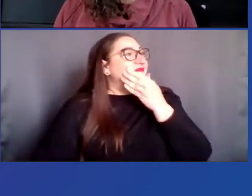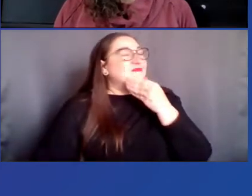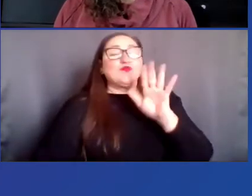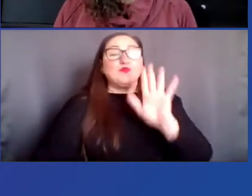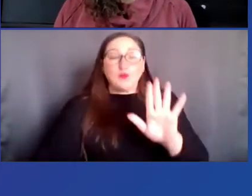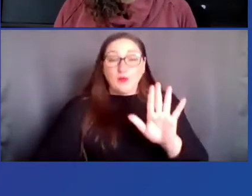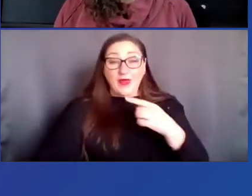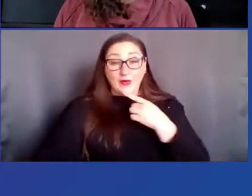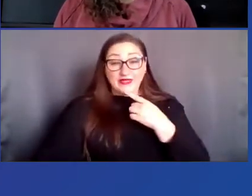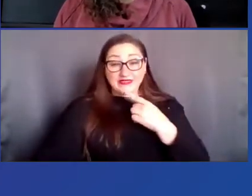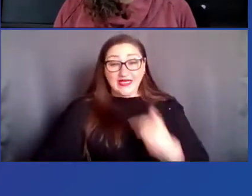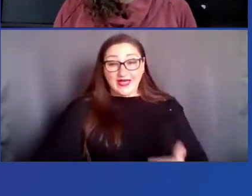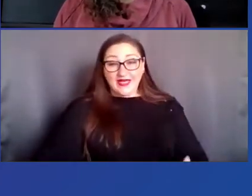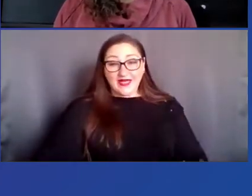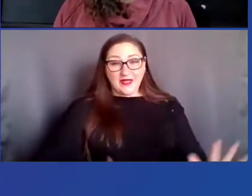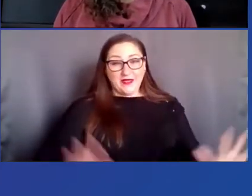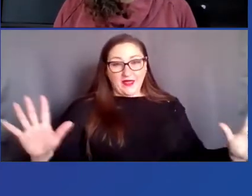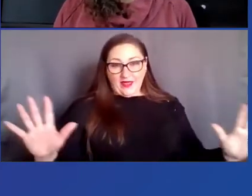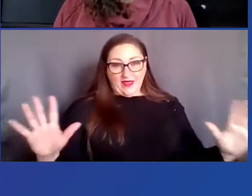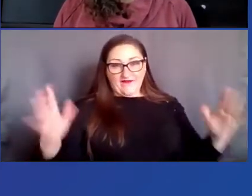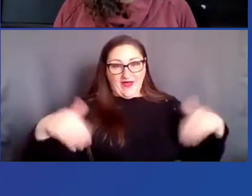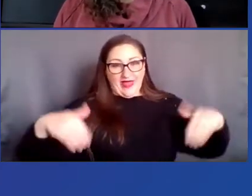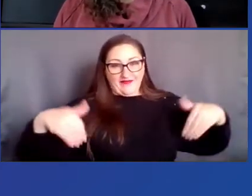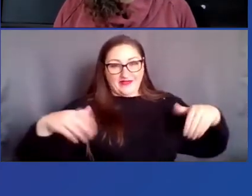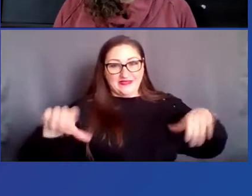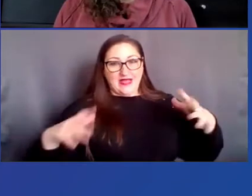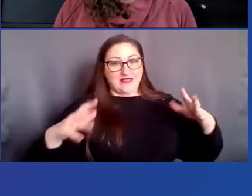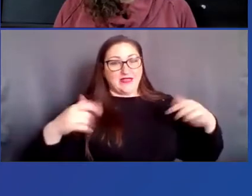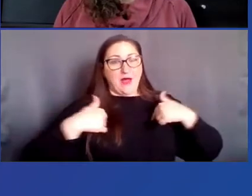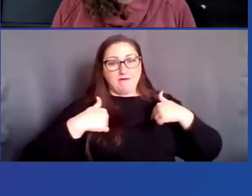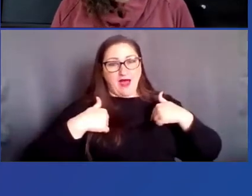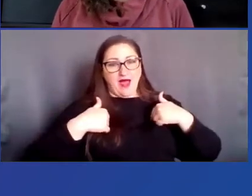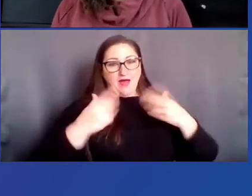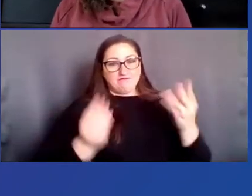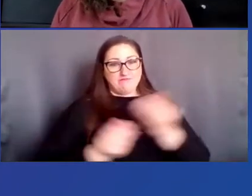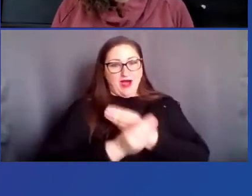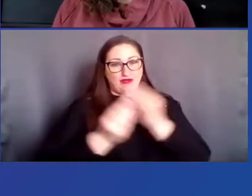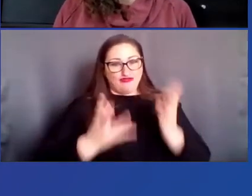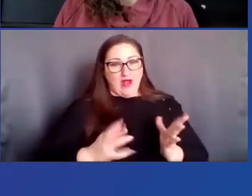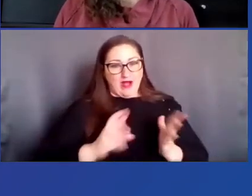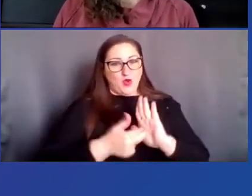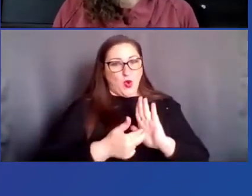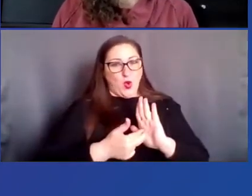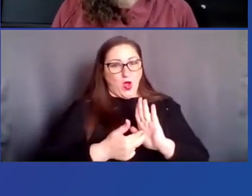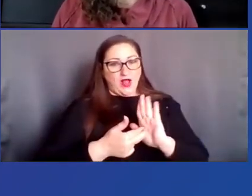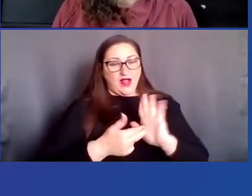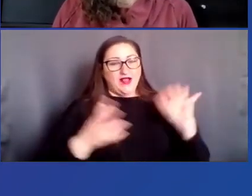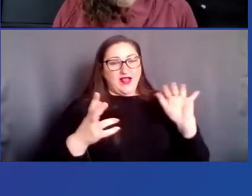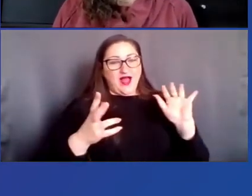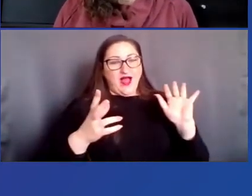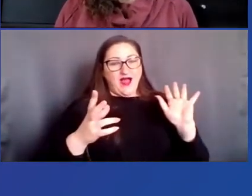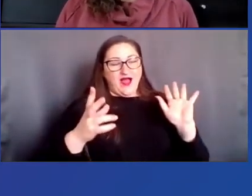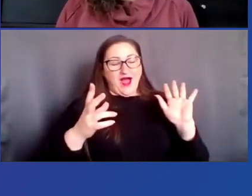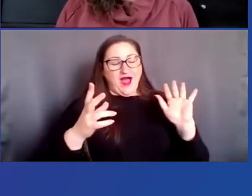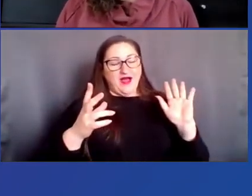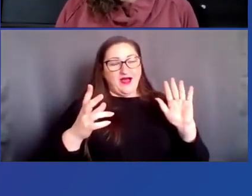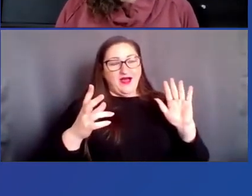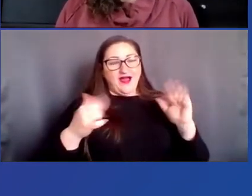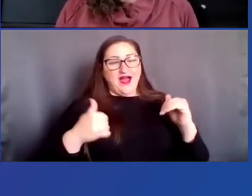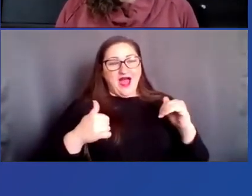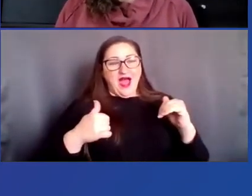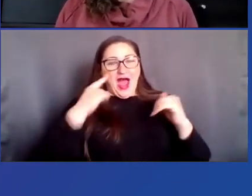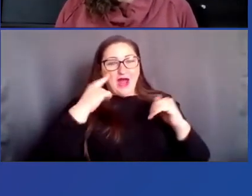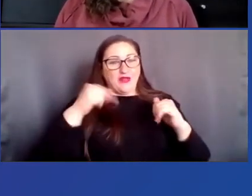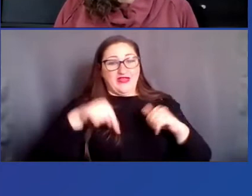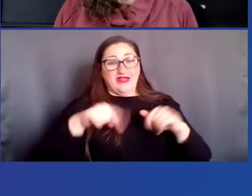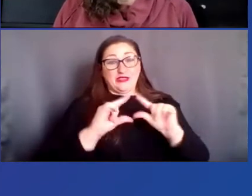disillusion real quick, because I didn't do it already, this moderator role. Please, if you disagree, please, I don't think that this group will